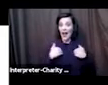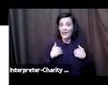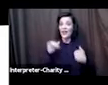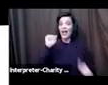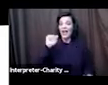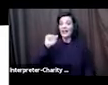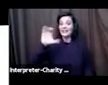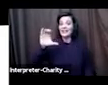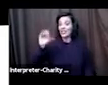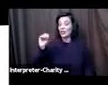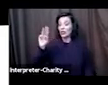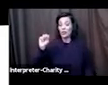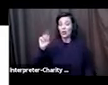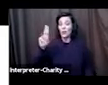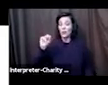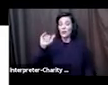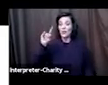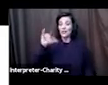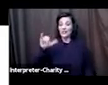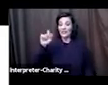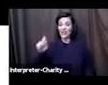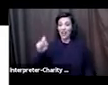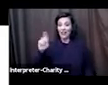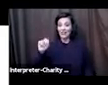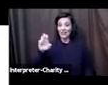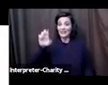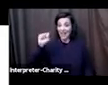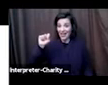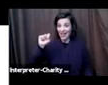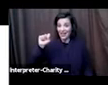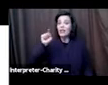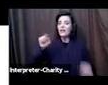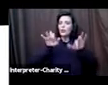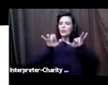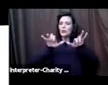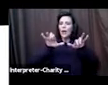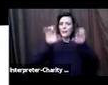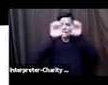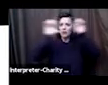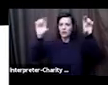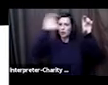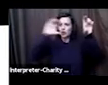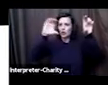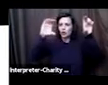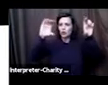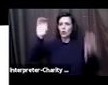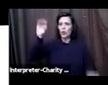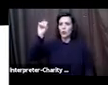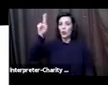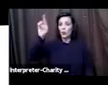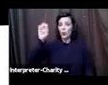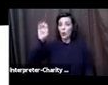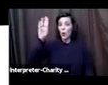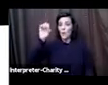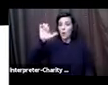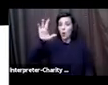you go to that website and then type in core boards on the search bar, you're going to be able to find lots of different links and